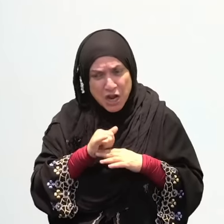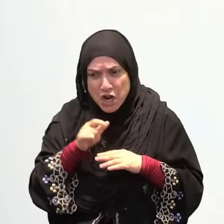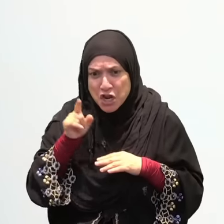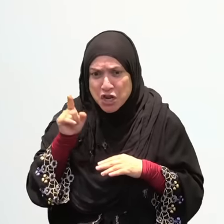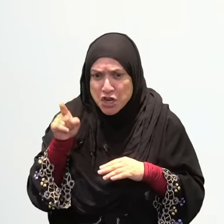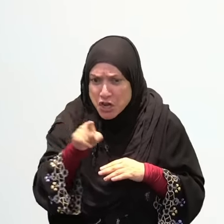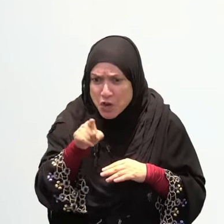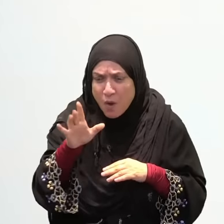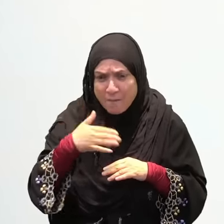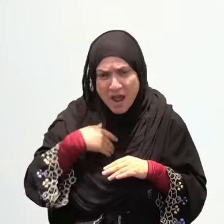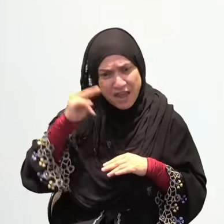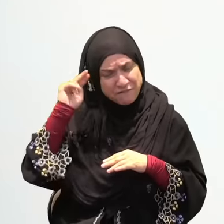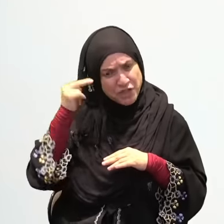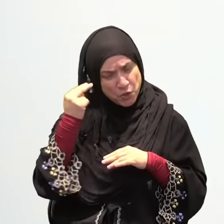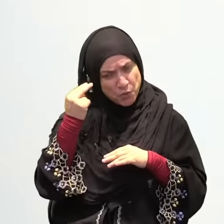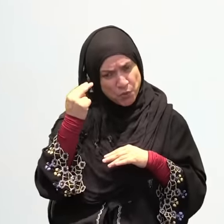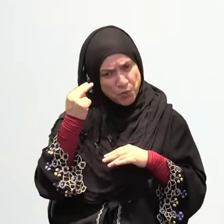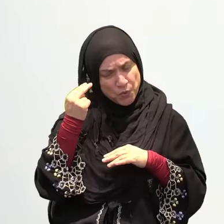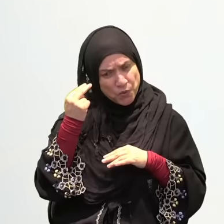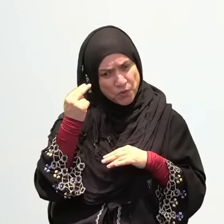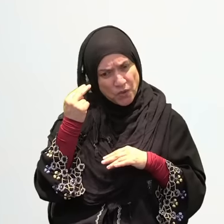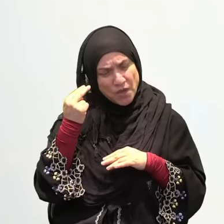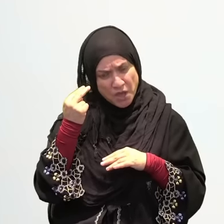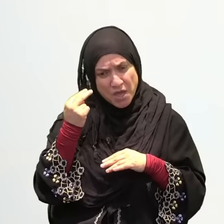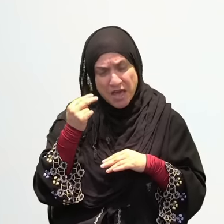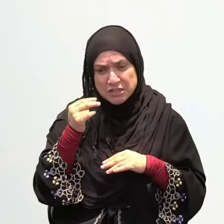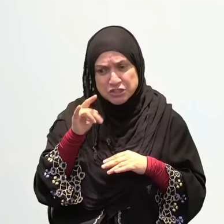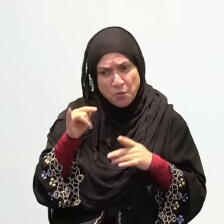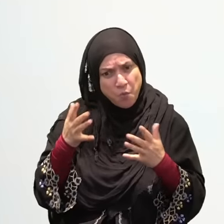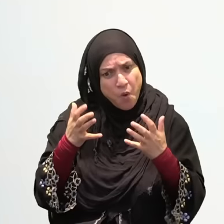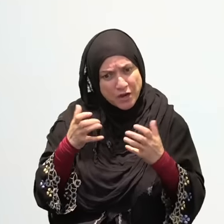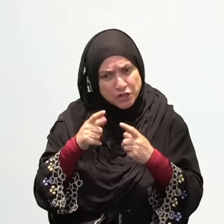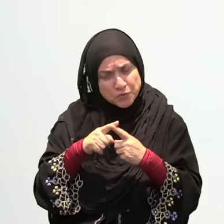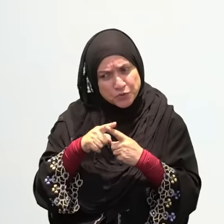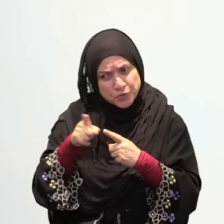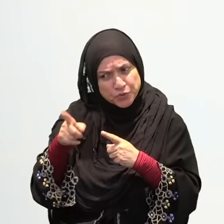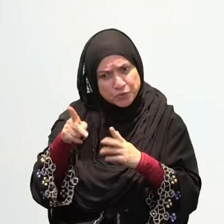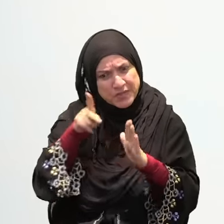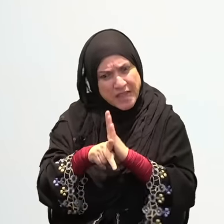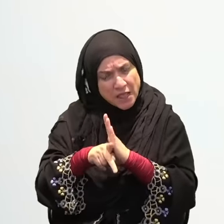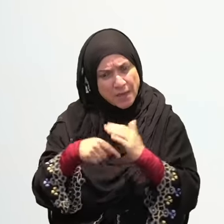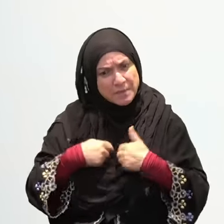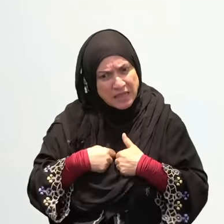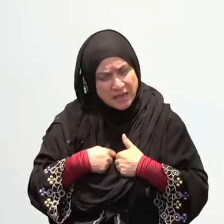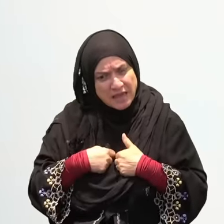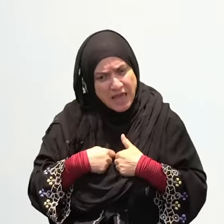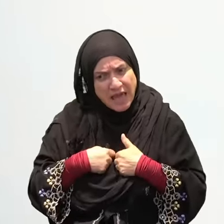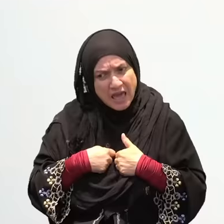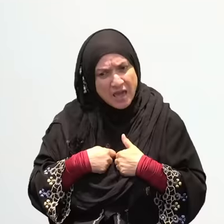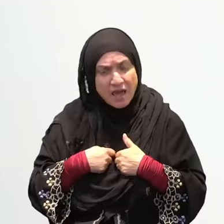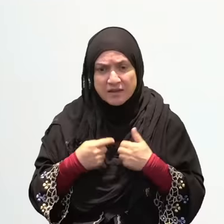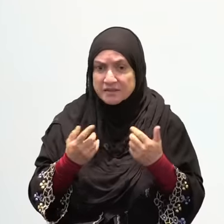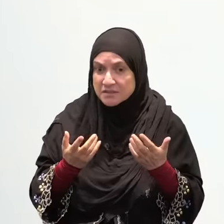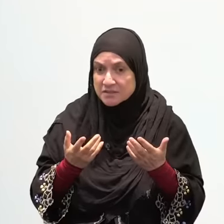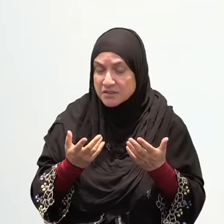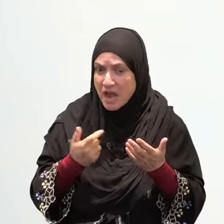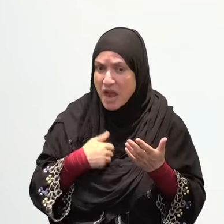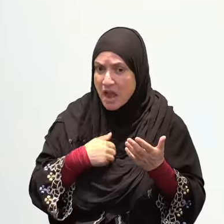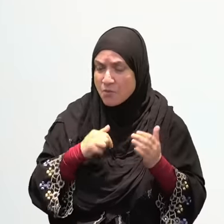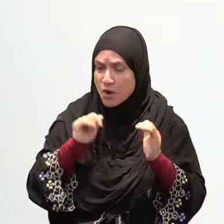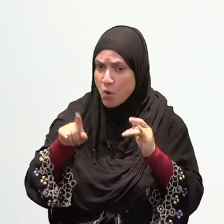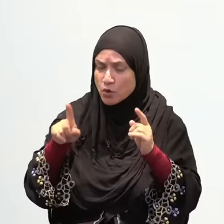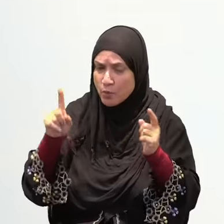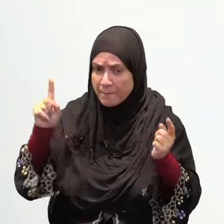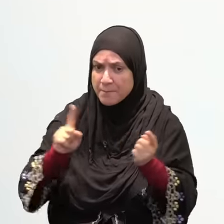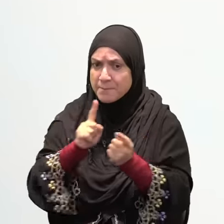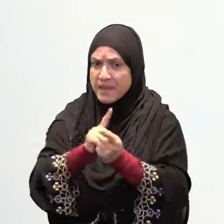people that were fueled with lies, and that they were killing a righteous man, assassinating a